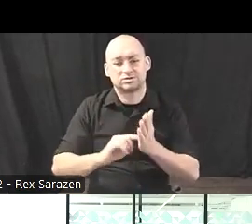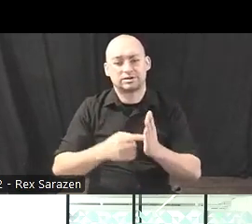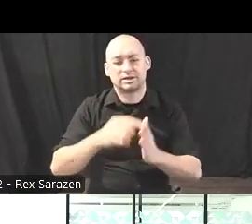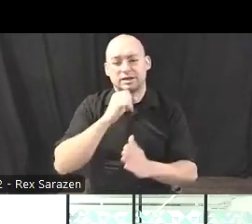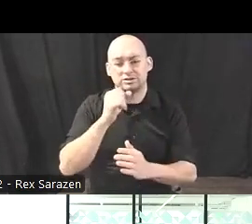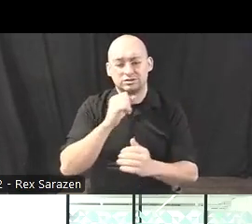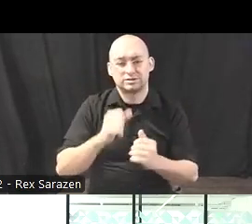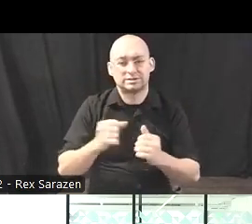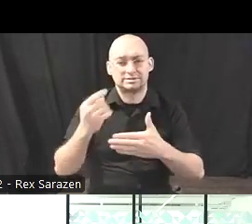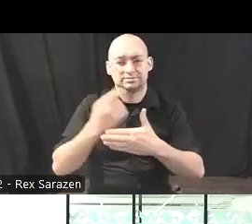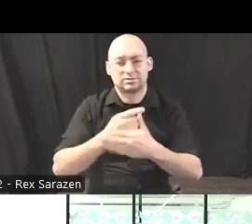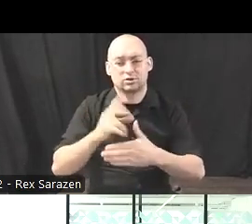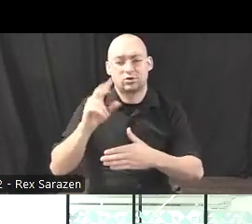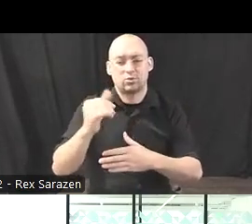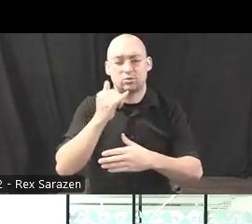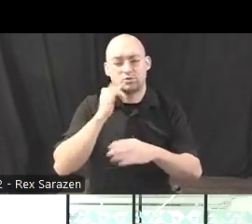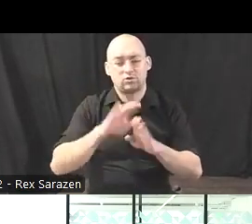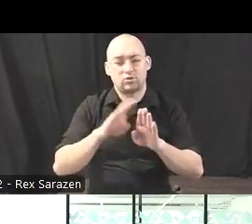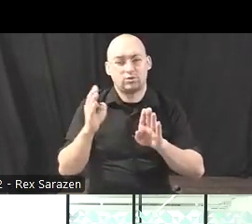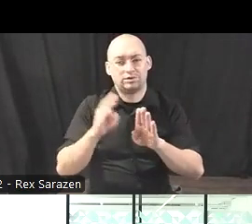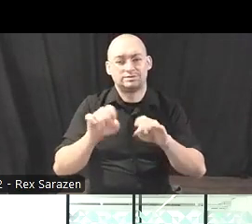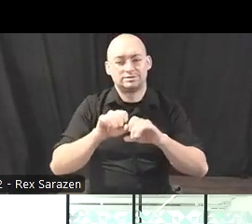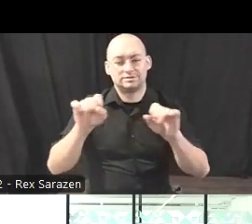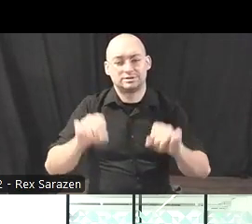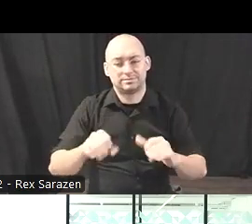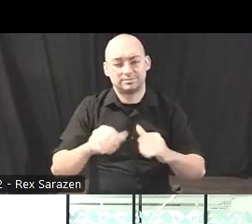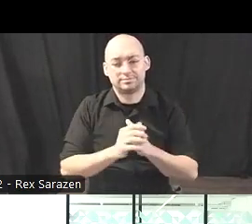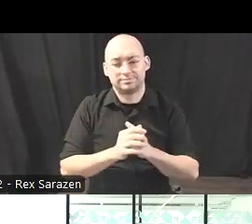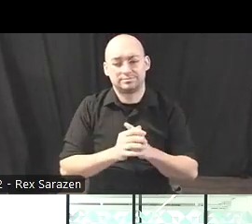disability no wrong door system. For those of you who were at the